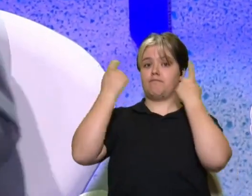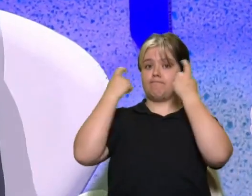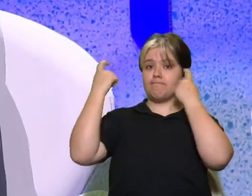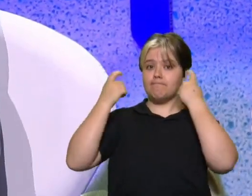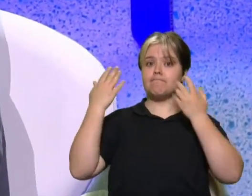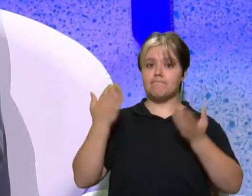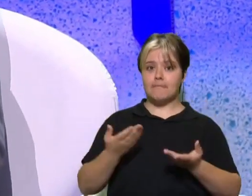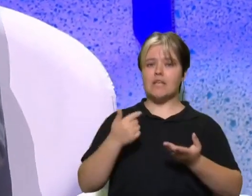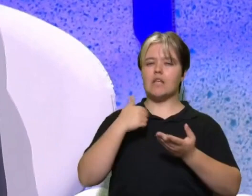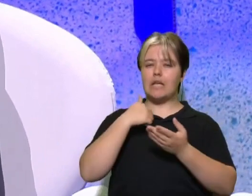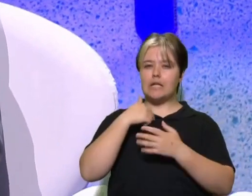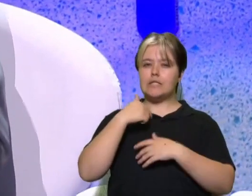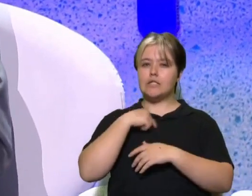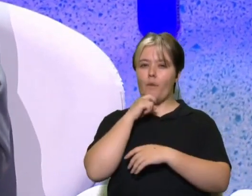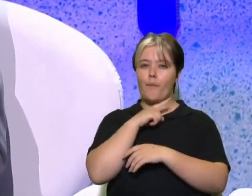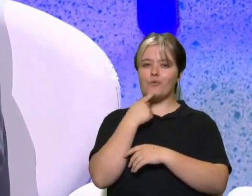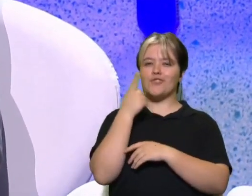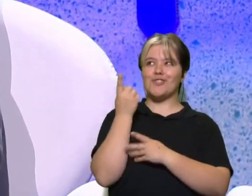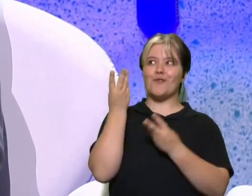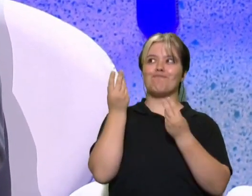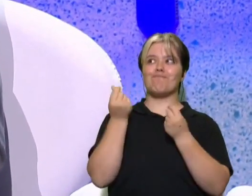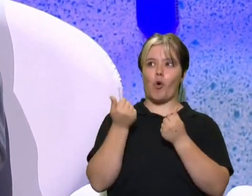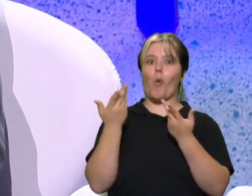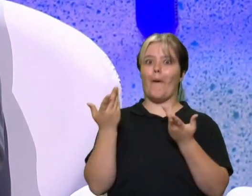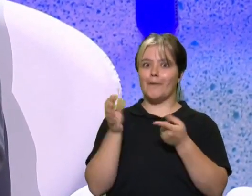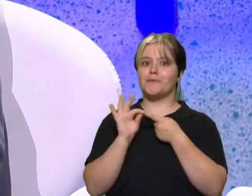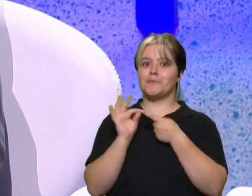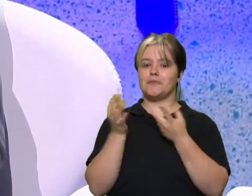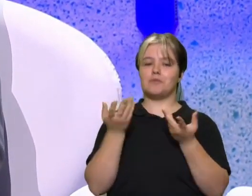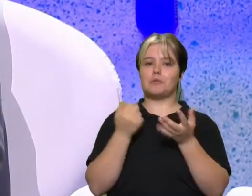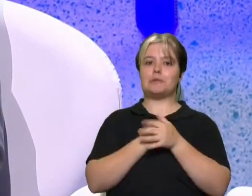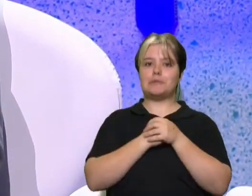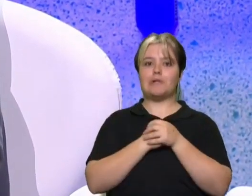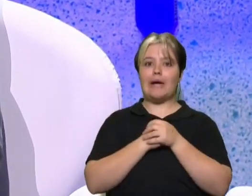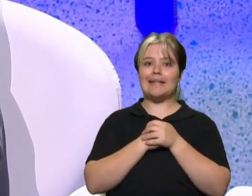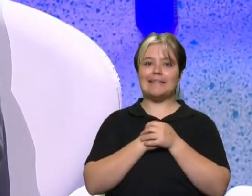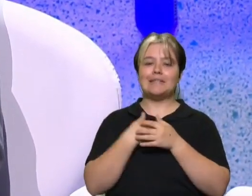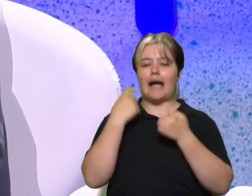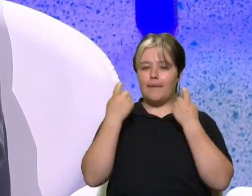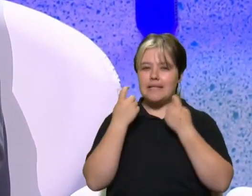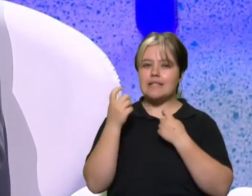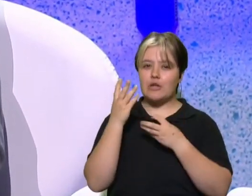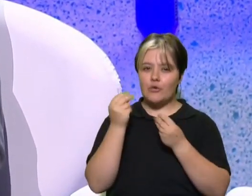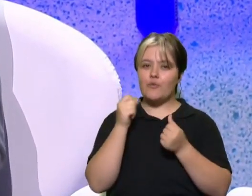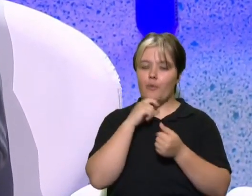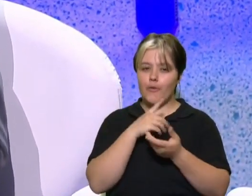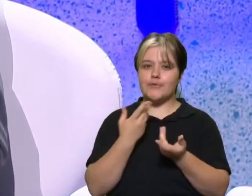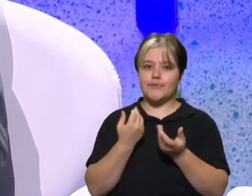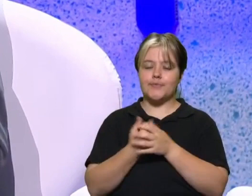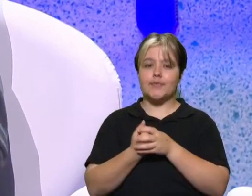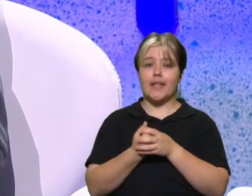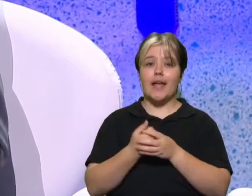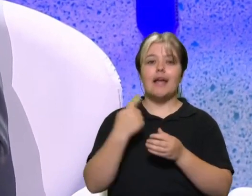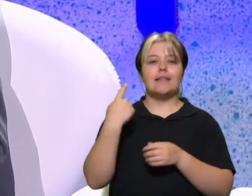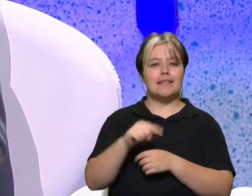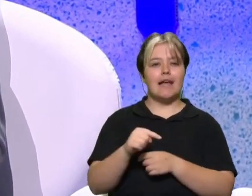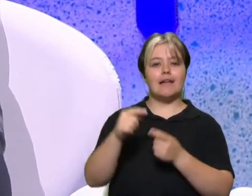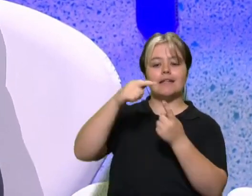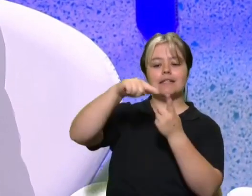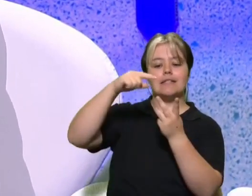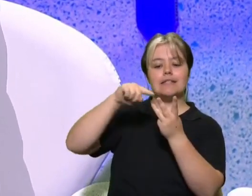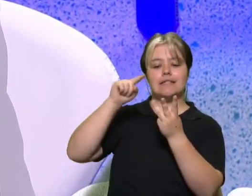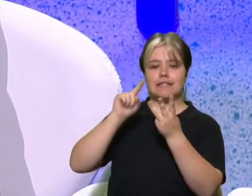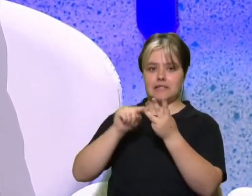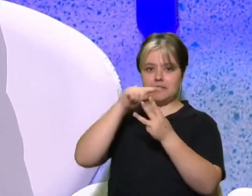active initiatives? I was thinking of what I could say without going into details. There